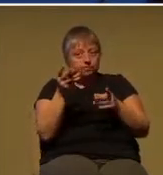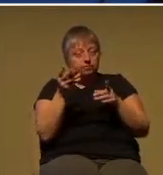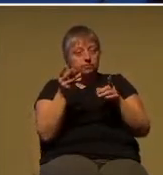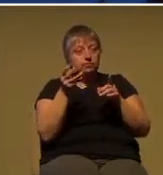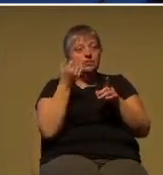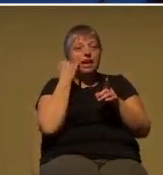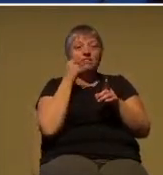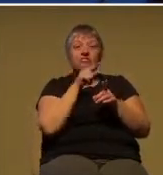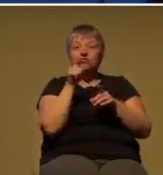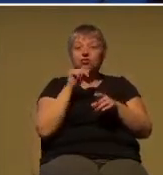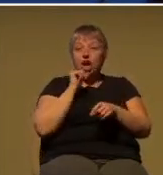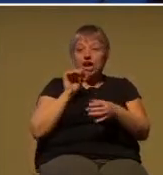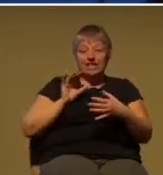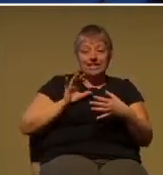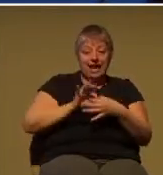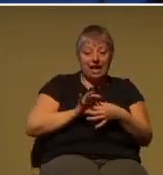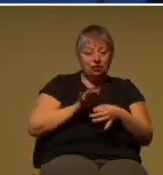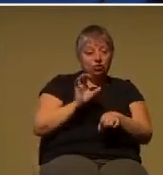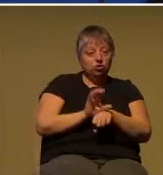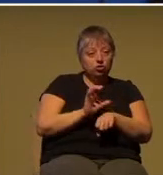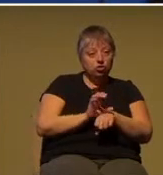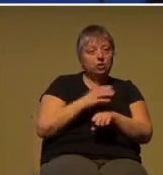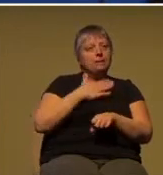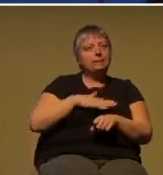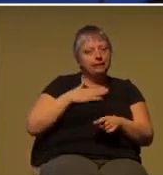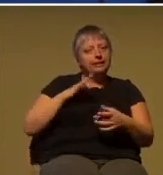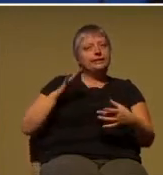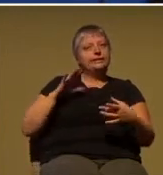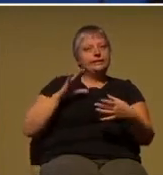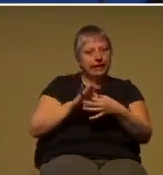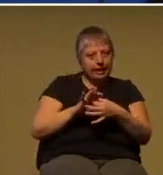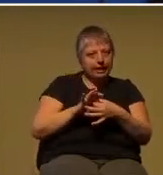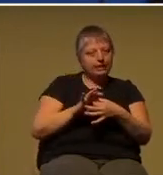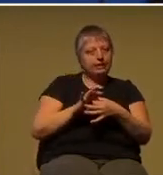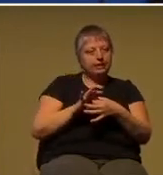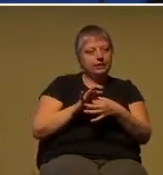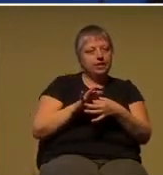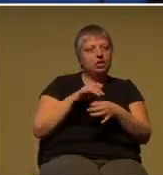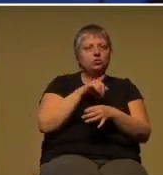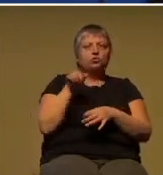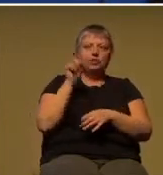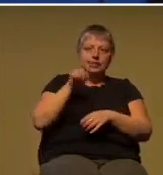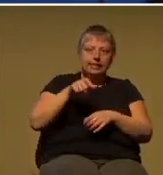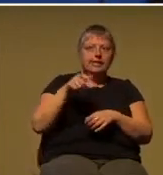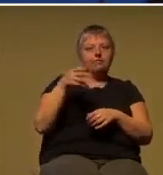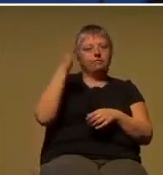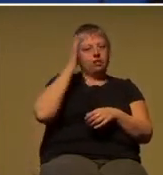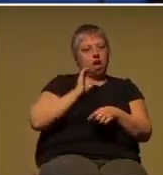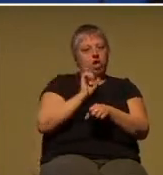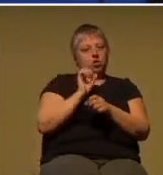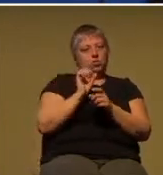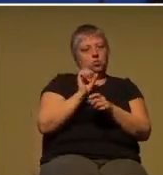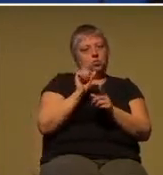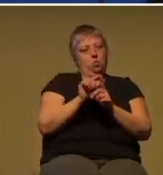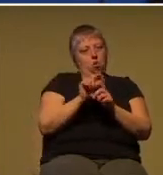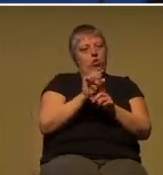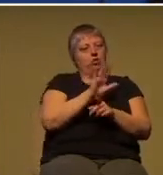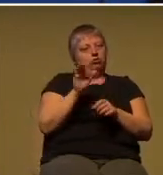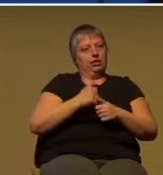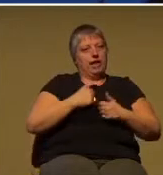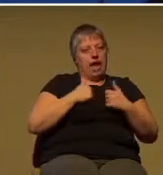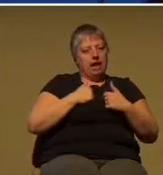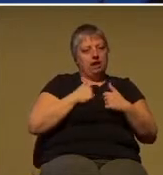get connected. You need to have God's word in your life for you and for your children and your